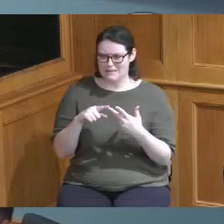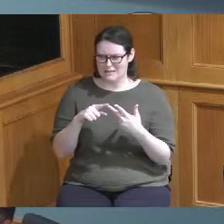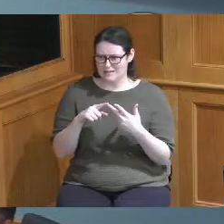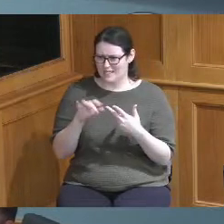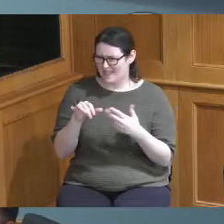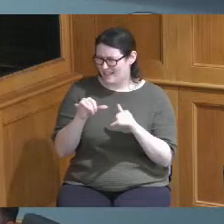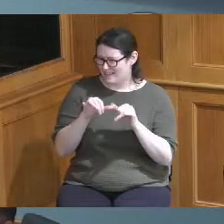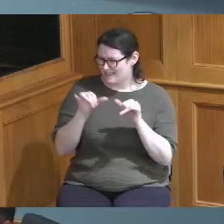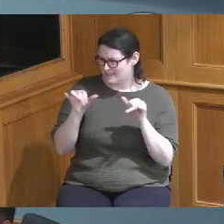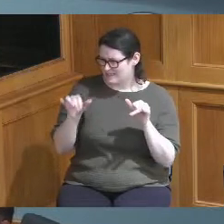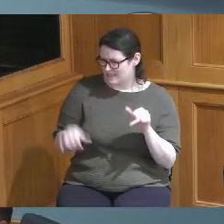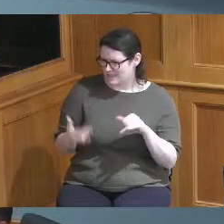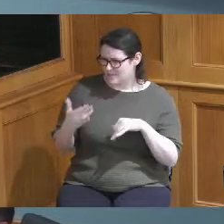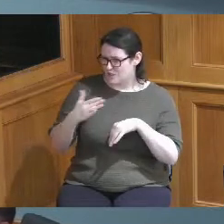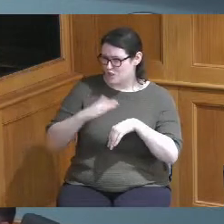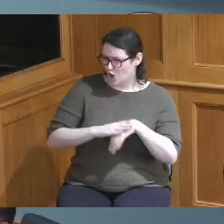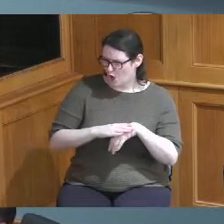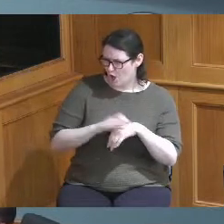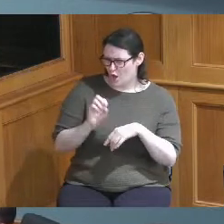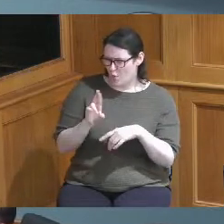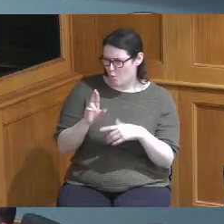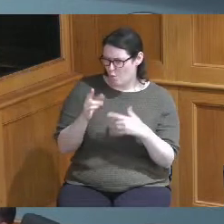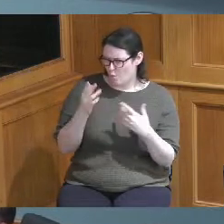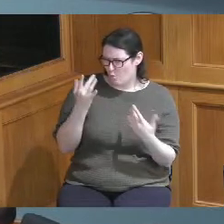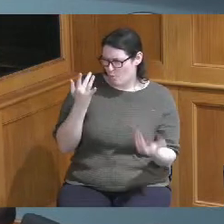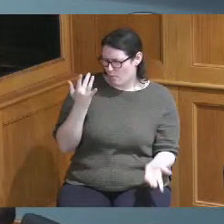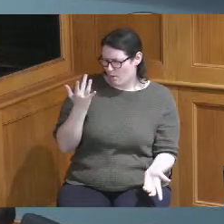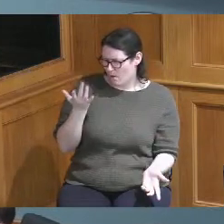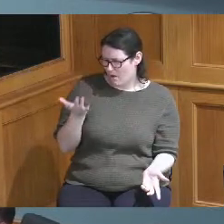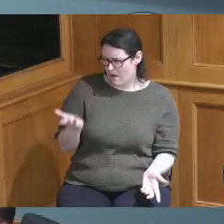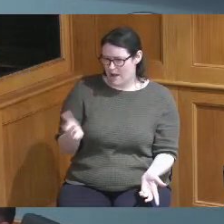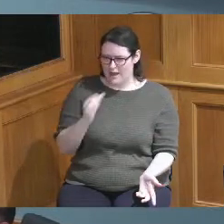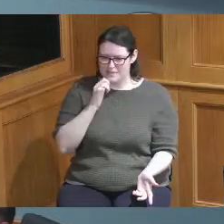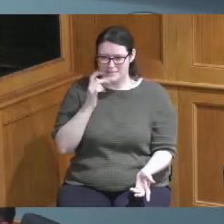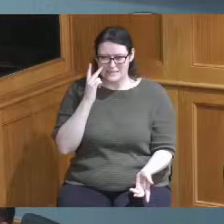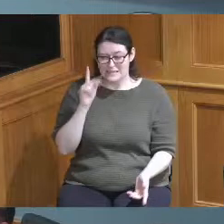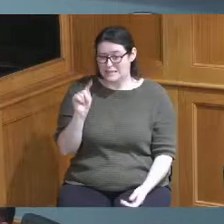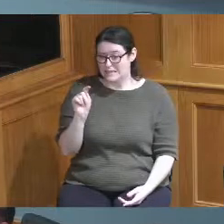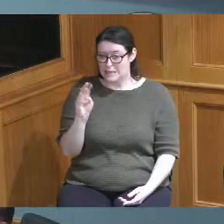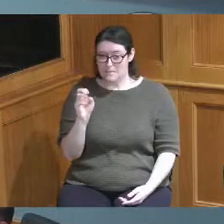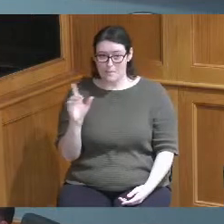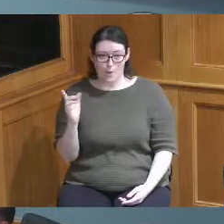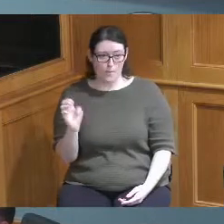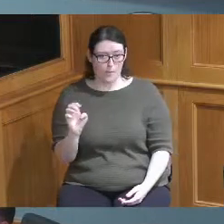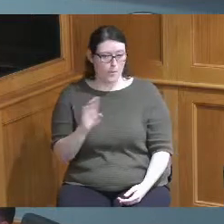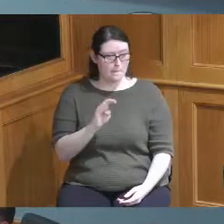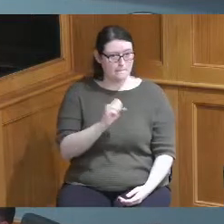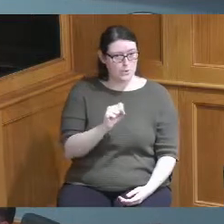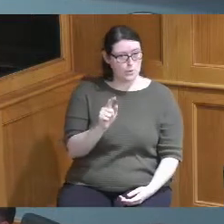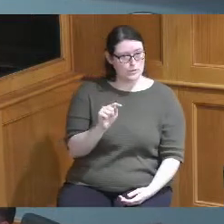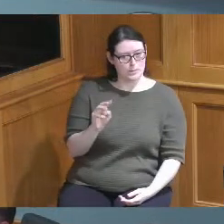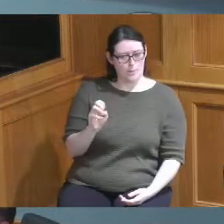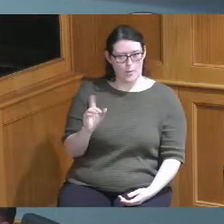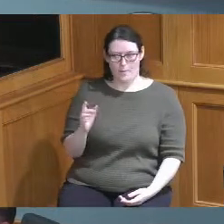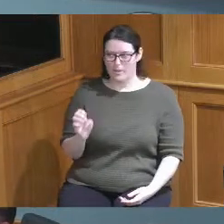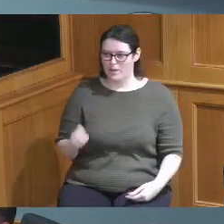the systems that it's on, or 'cause I didn't see T-Mobile or Boost Mobile or yeah.